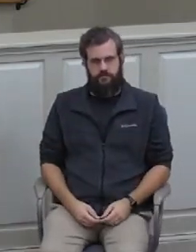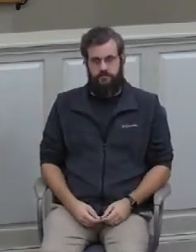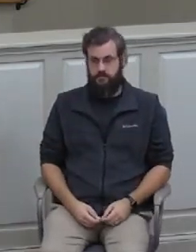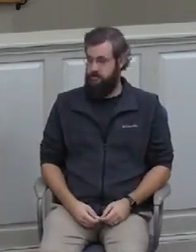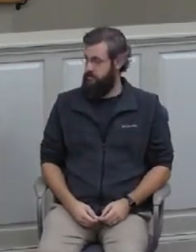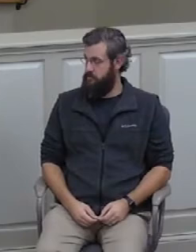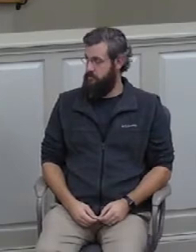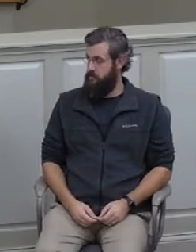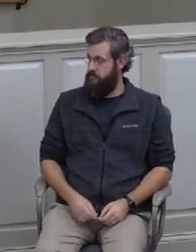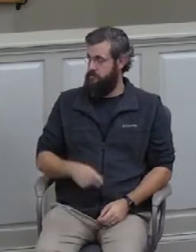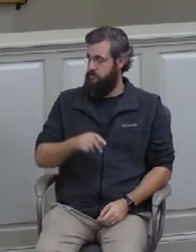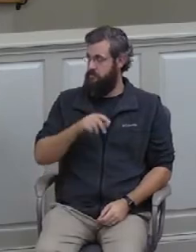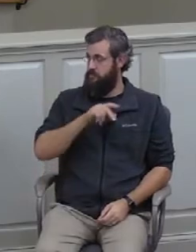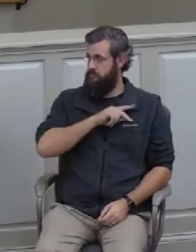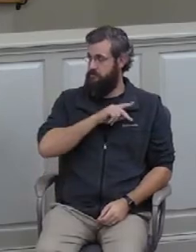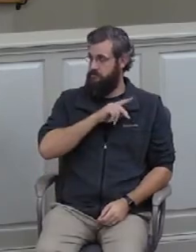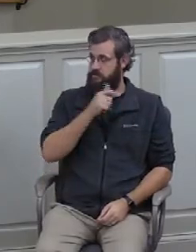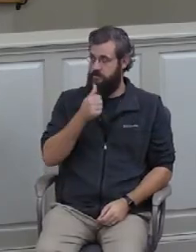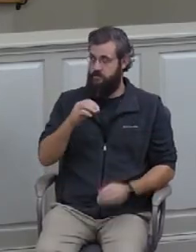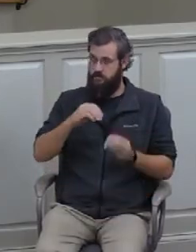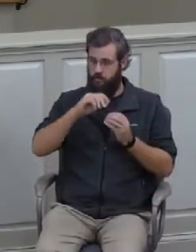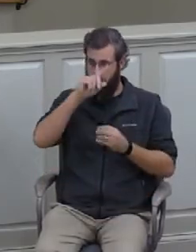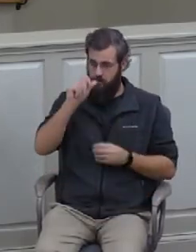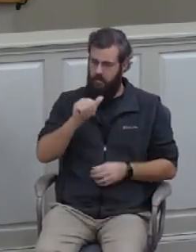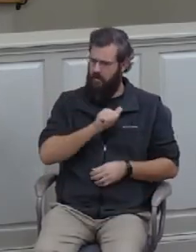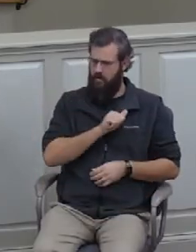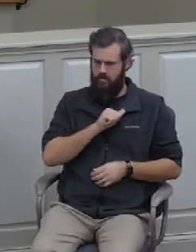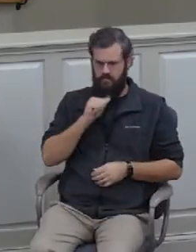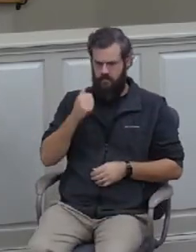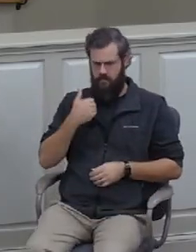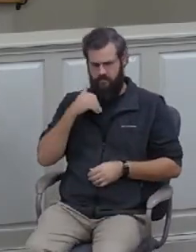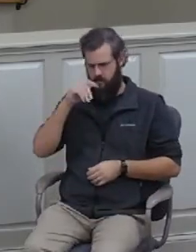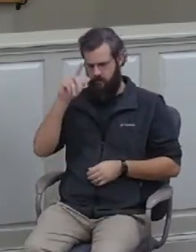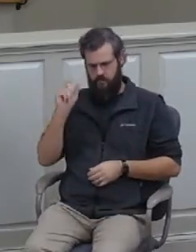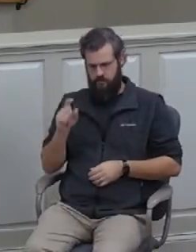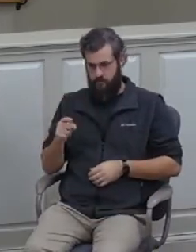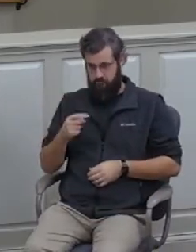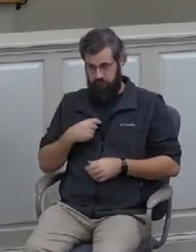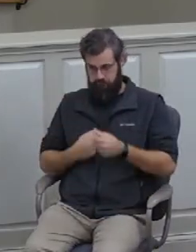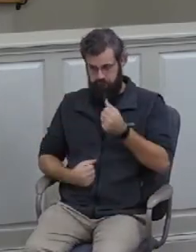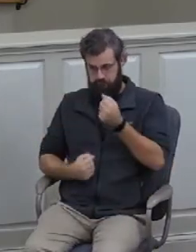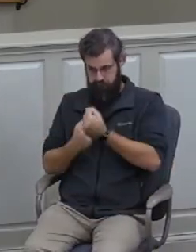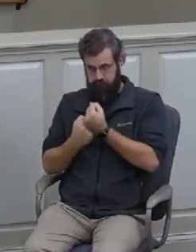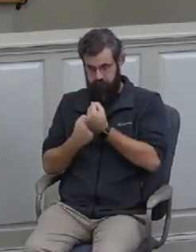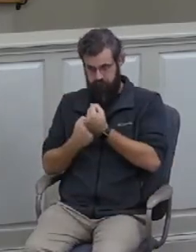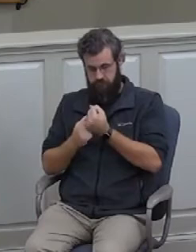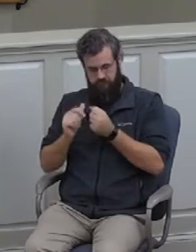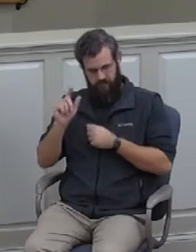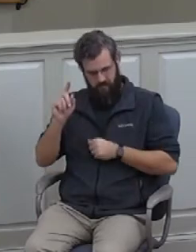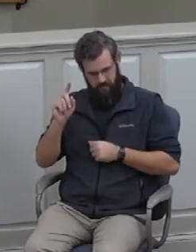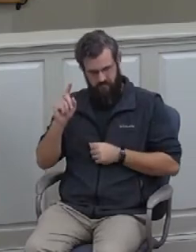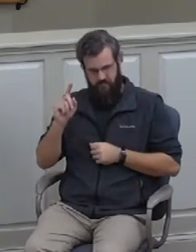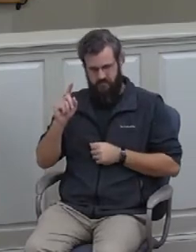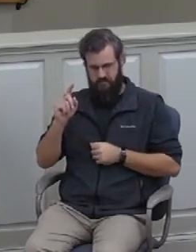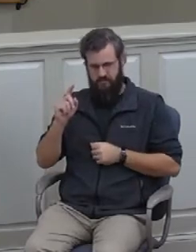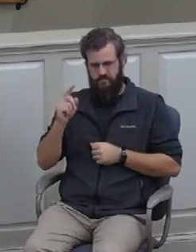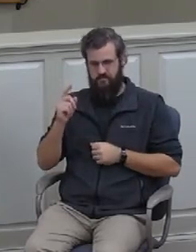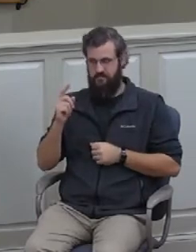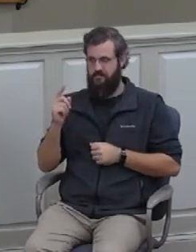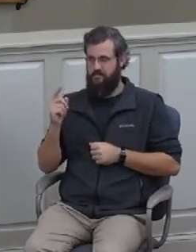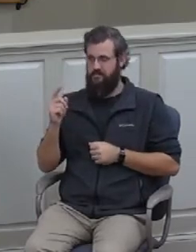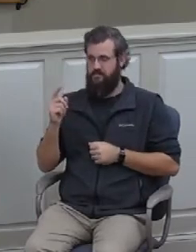Any further questions? Yes, sir. Well, I don't really have a question, but I support this, but I do have a